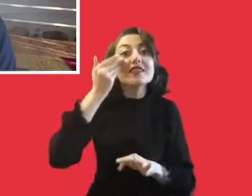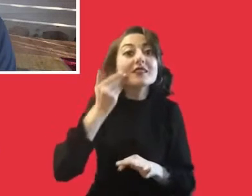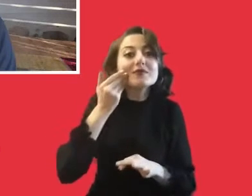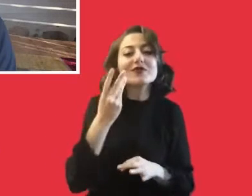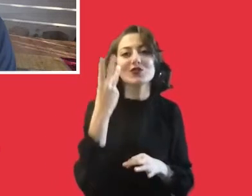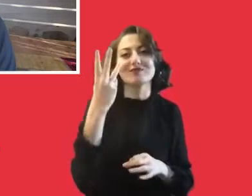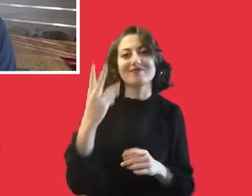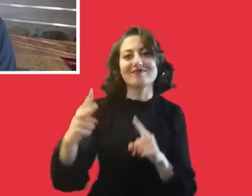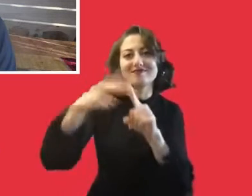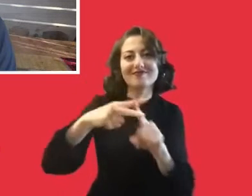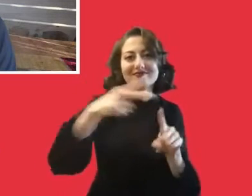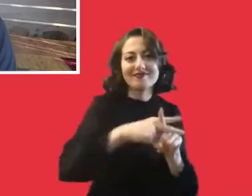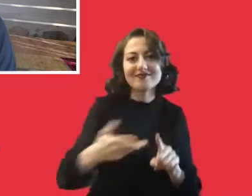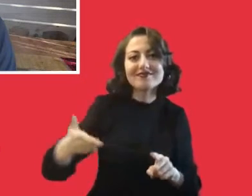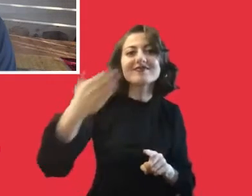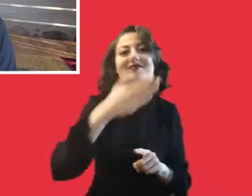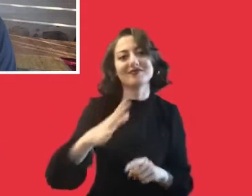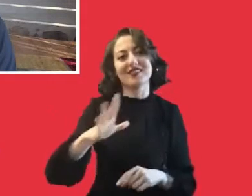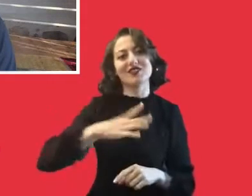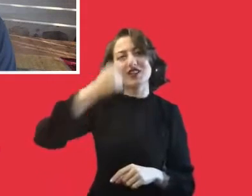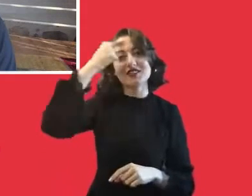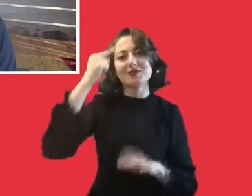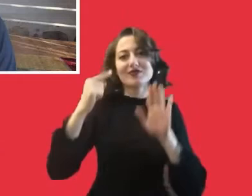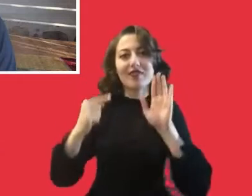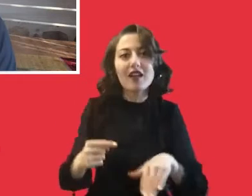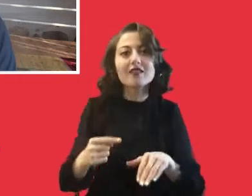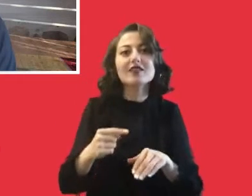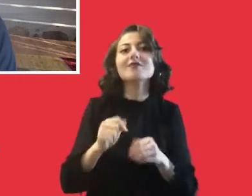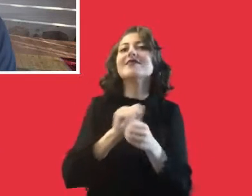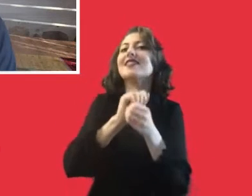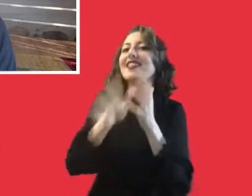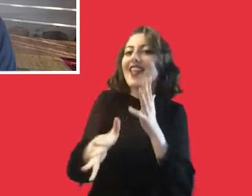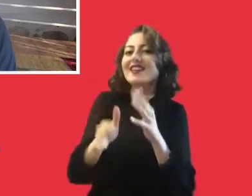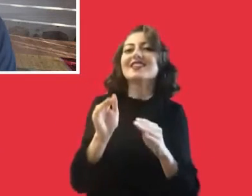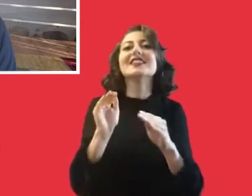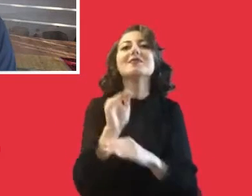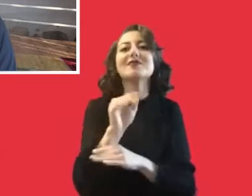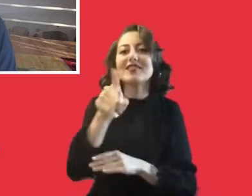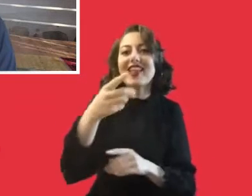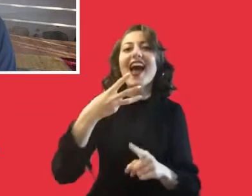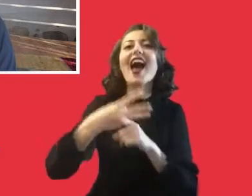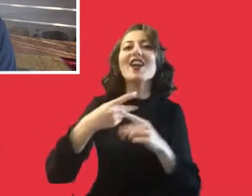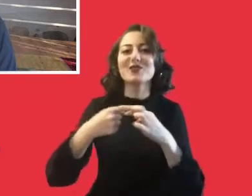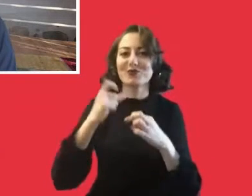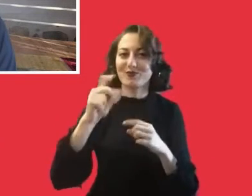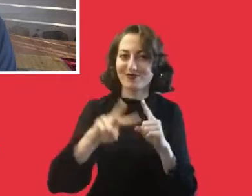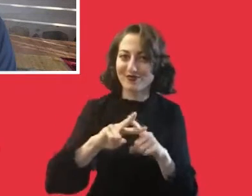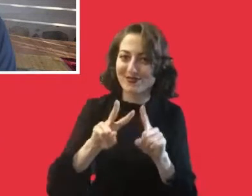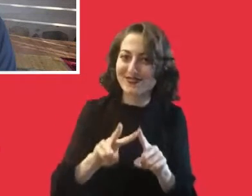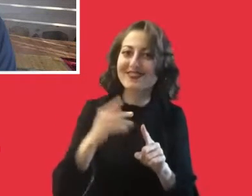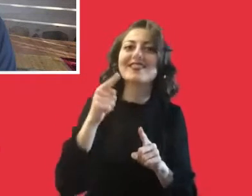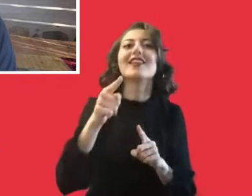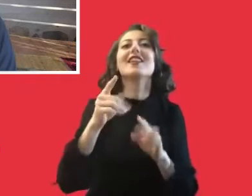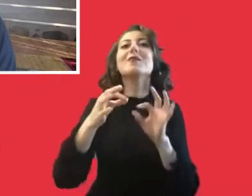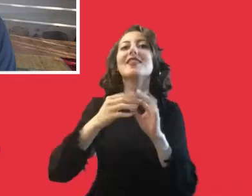work arada I personally olma follow. I'm şansım var. together with three Alternatif participants right Yaşam now, Derneği'nden Ercan and from Tutal'la, Alternative BoMoVu Life Association, TUTAL, Ercan Hamit Tutal